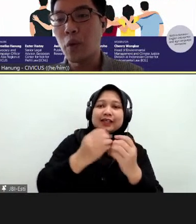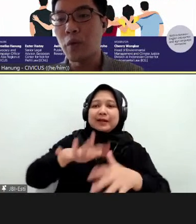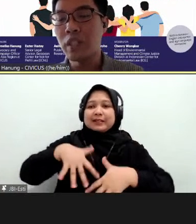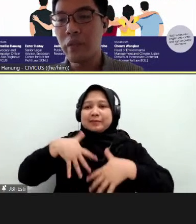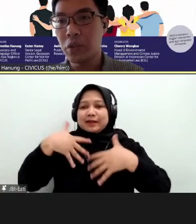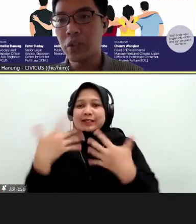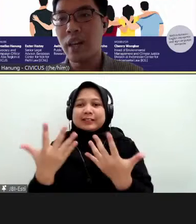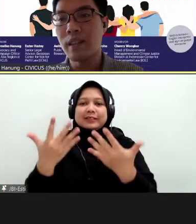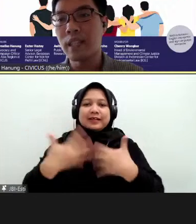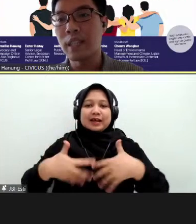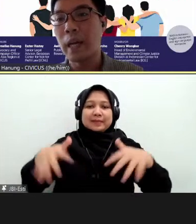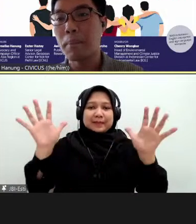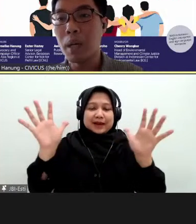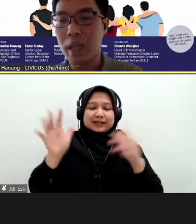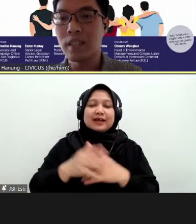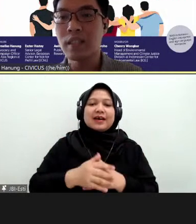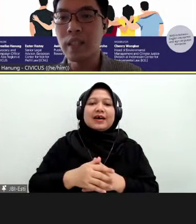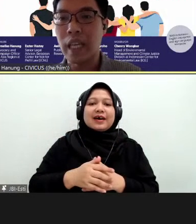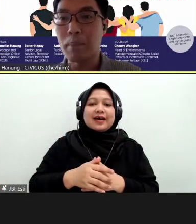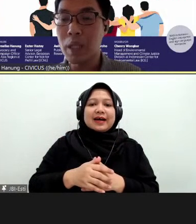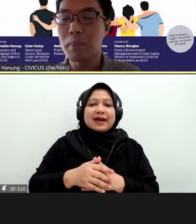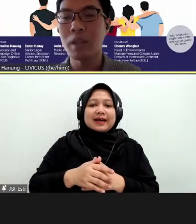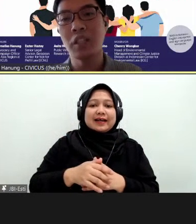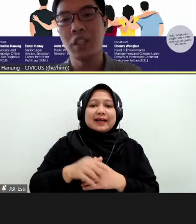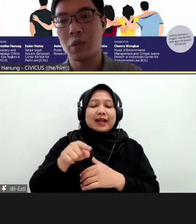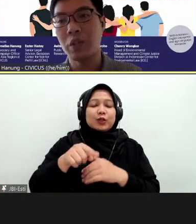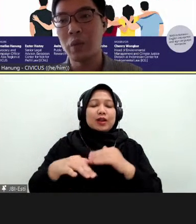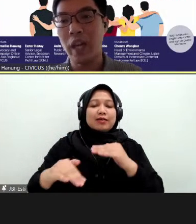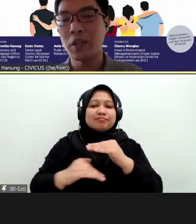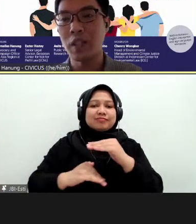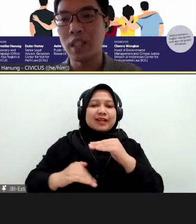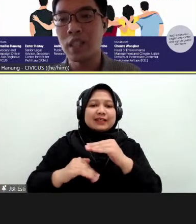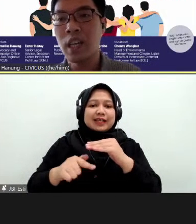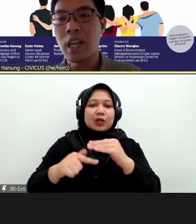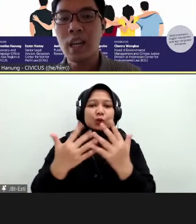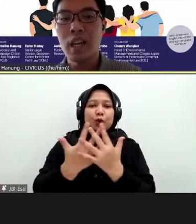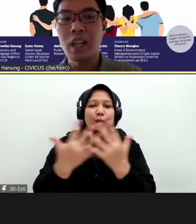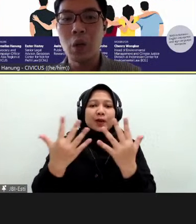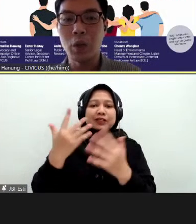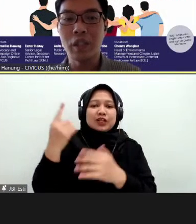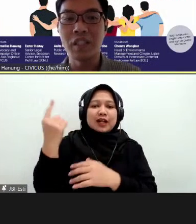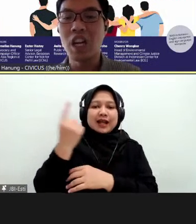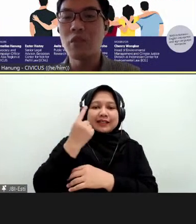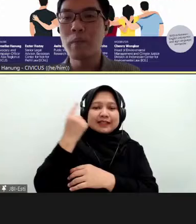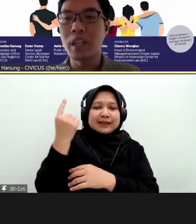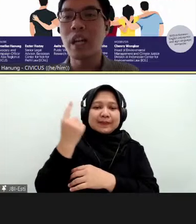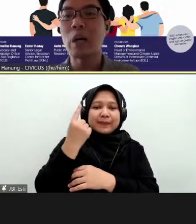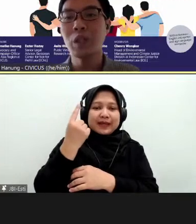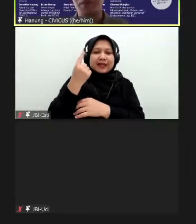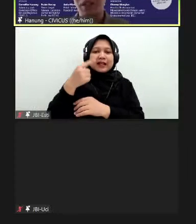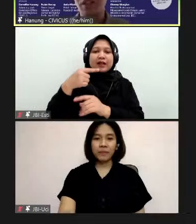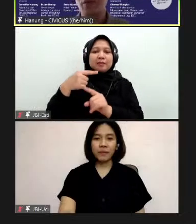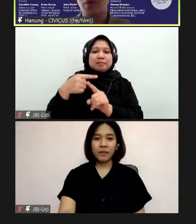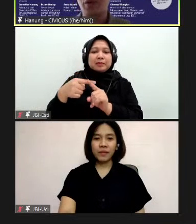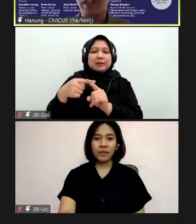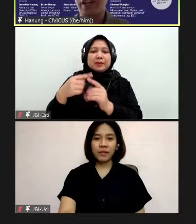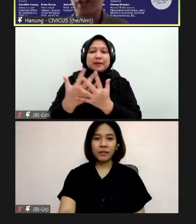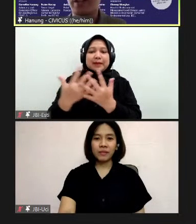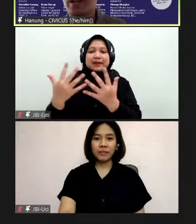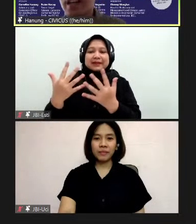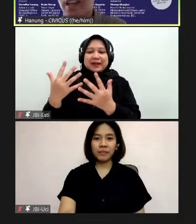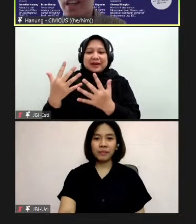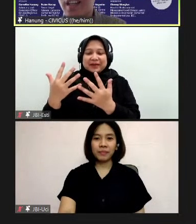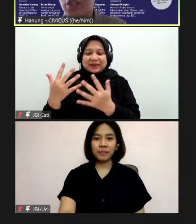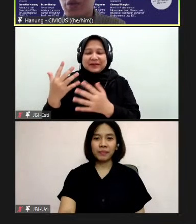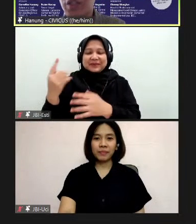foundation for civil society and publics and people in general to actually hold the government accountable for